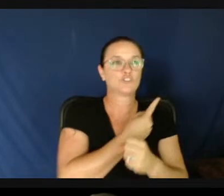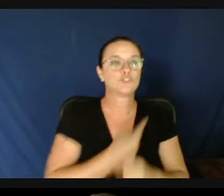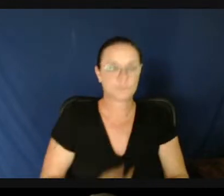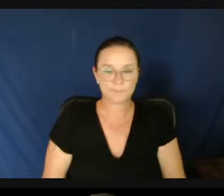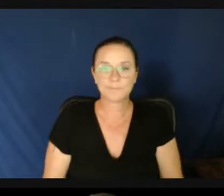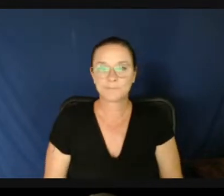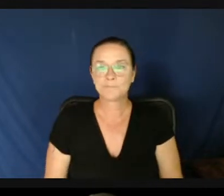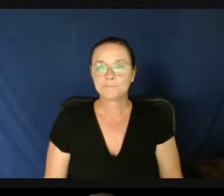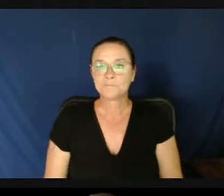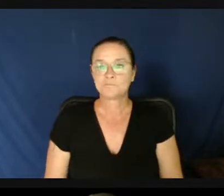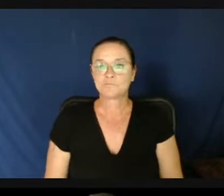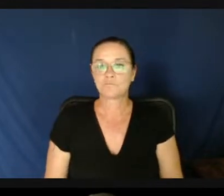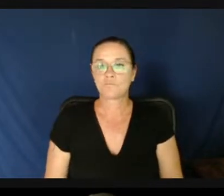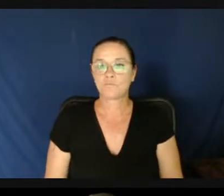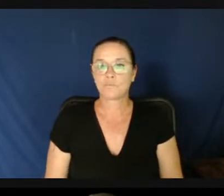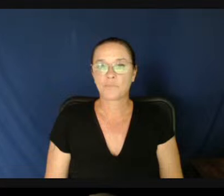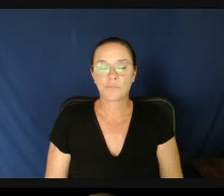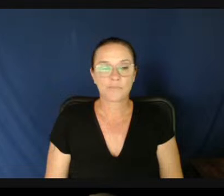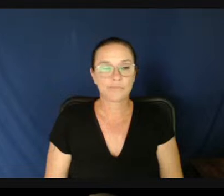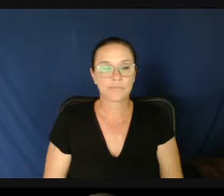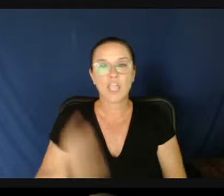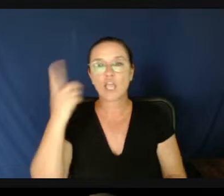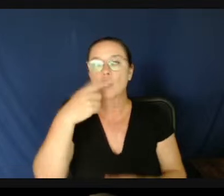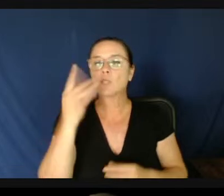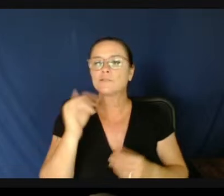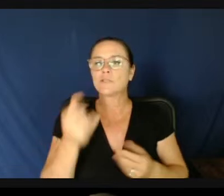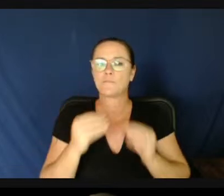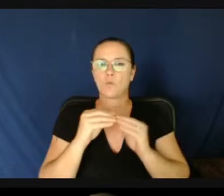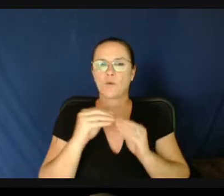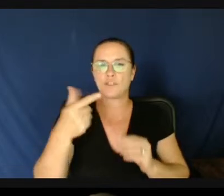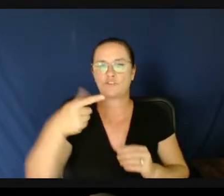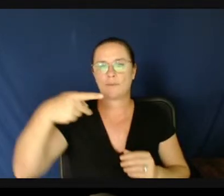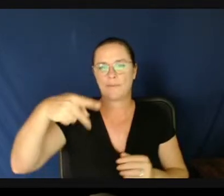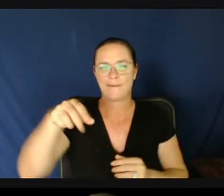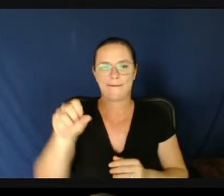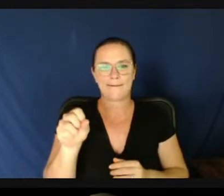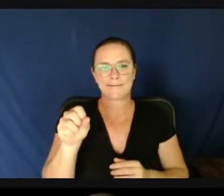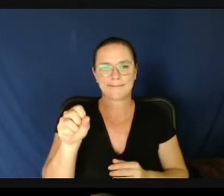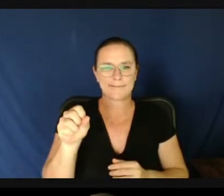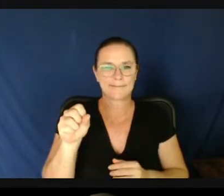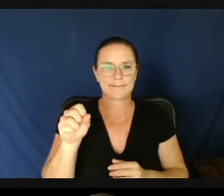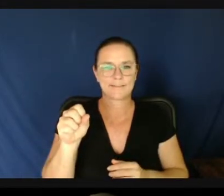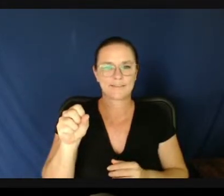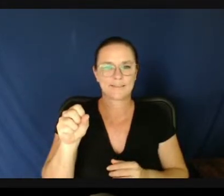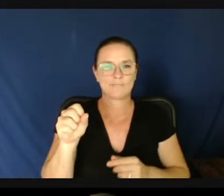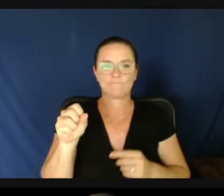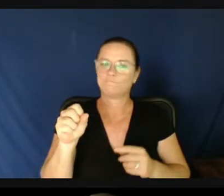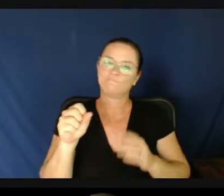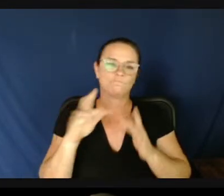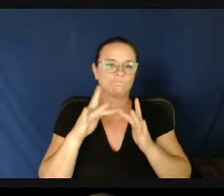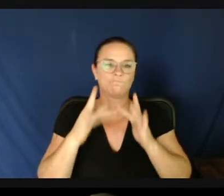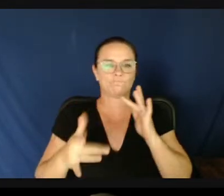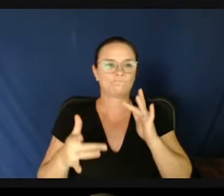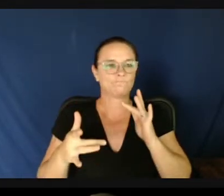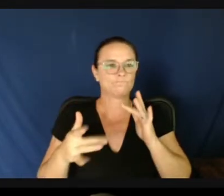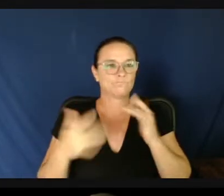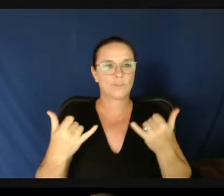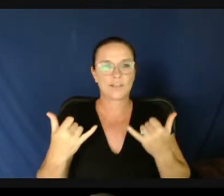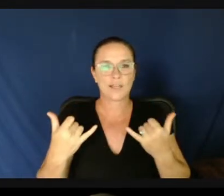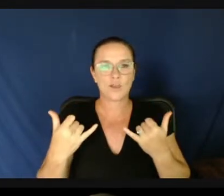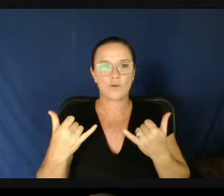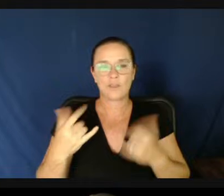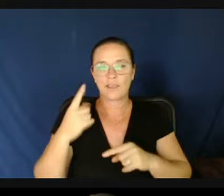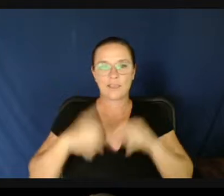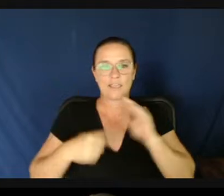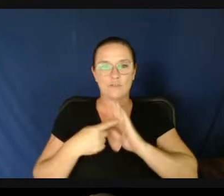It appears that more of the GPS graphs from the USGS are presently offline, so we're not going to be able to